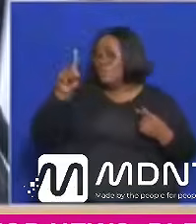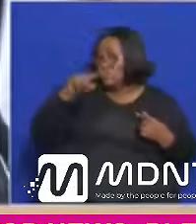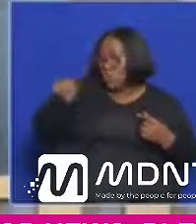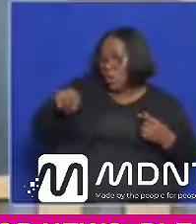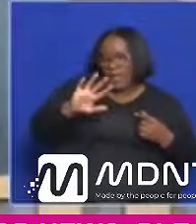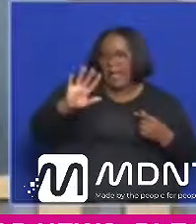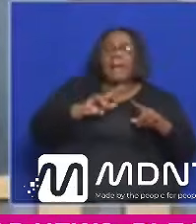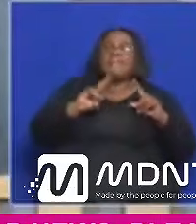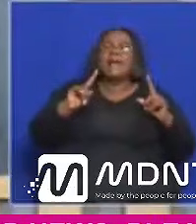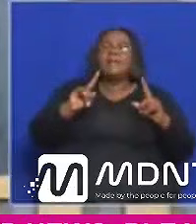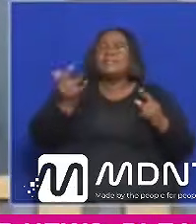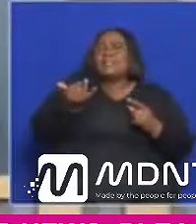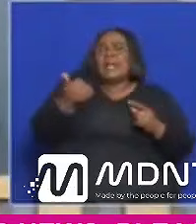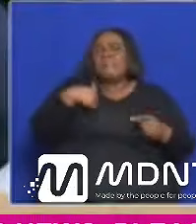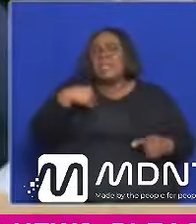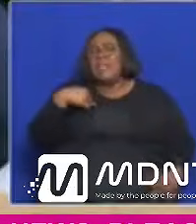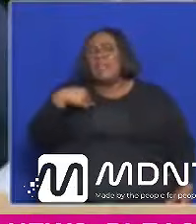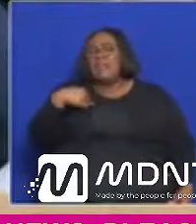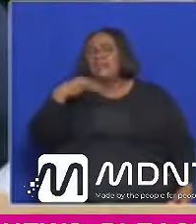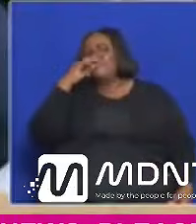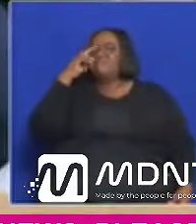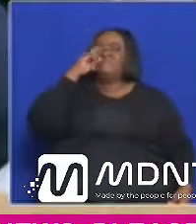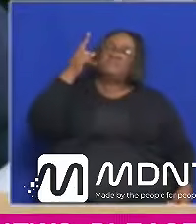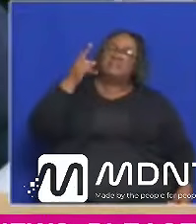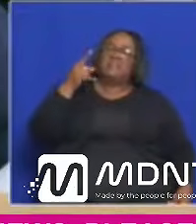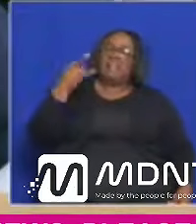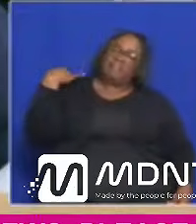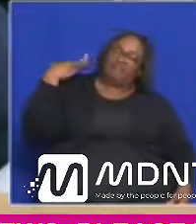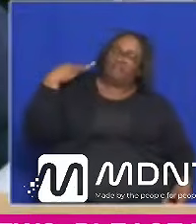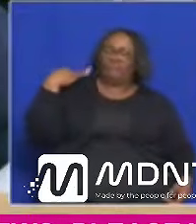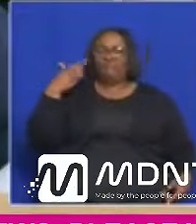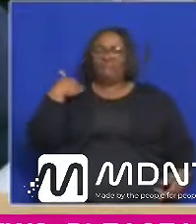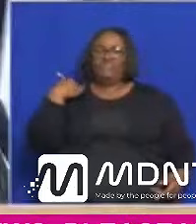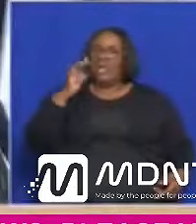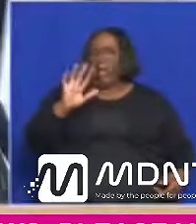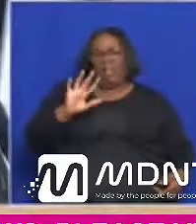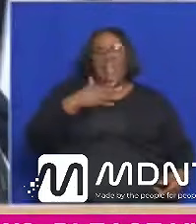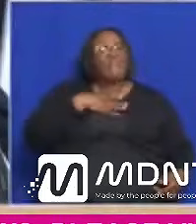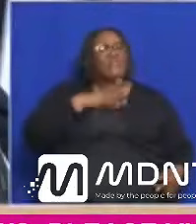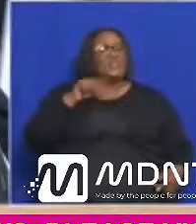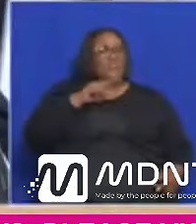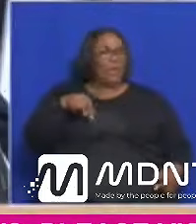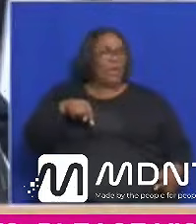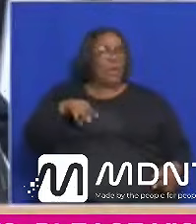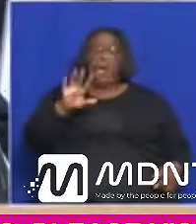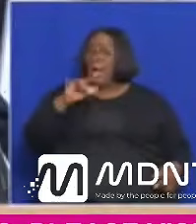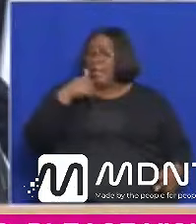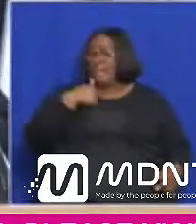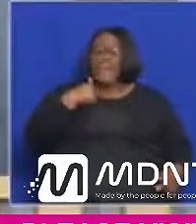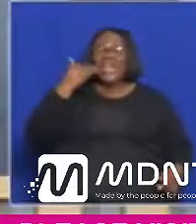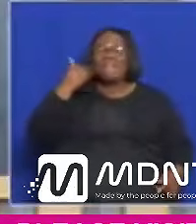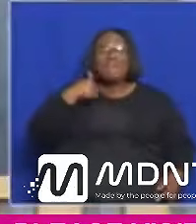I'm bragging about it or something, so it feels wrong. No, it should. If I were you, I would brag, but only that's just me, you